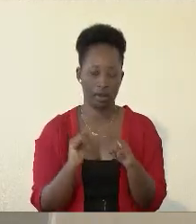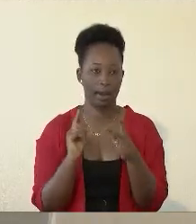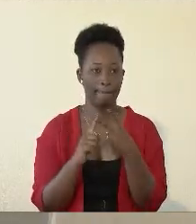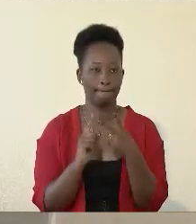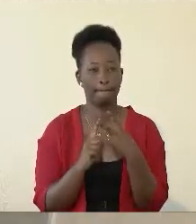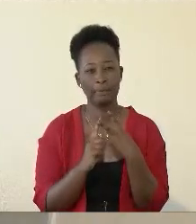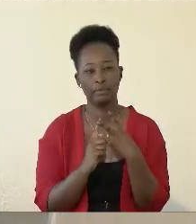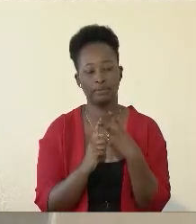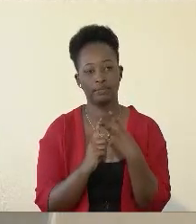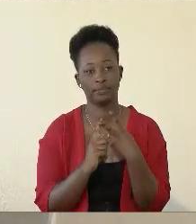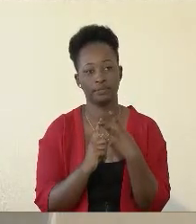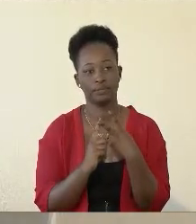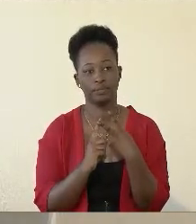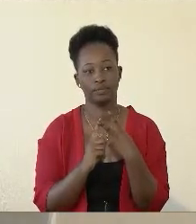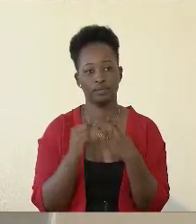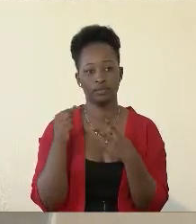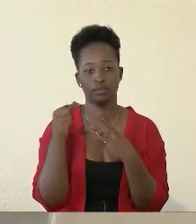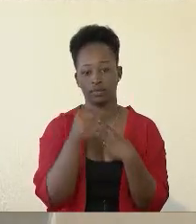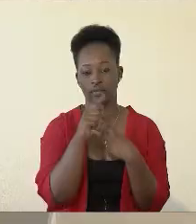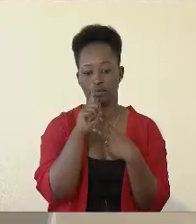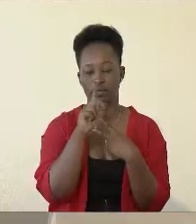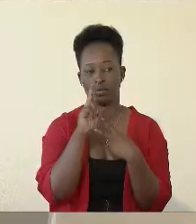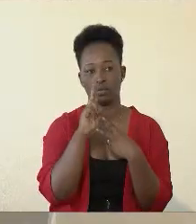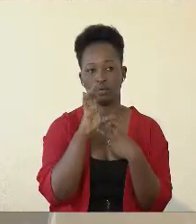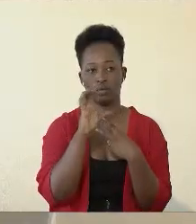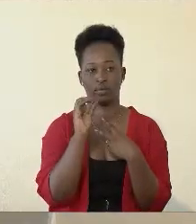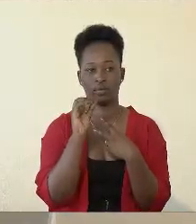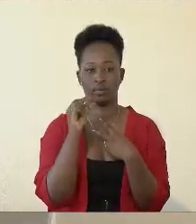and also have the glycogen.